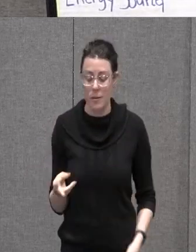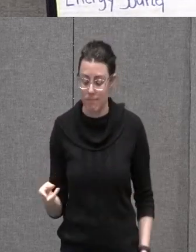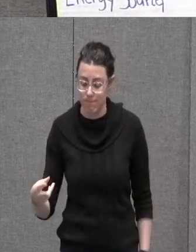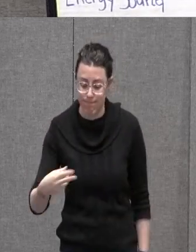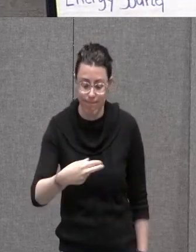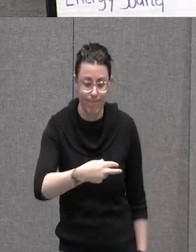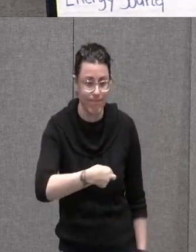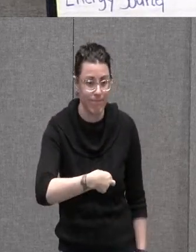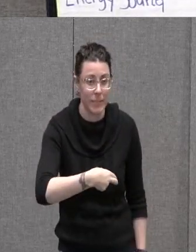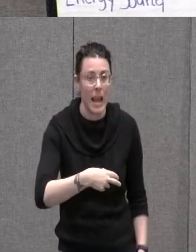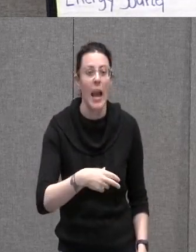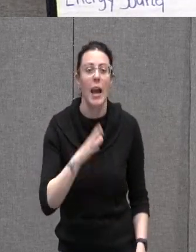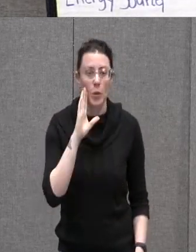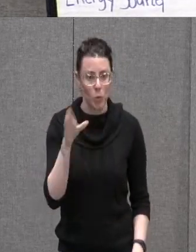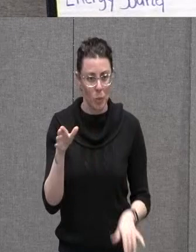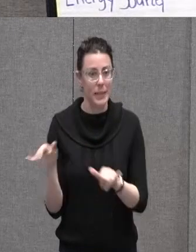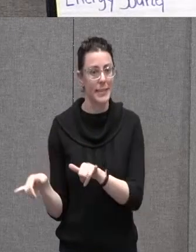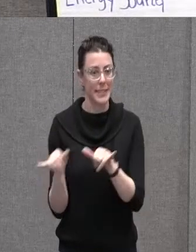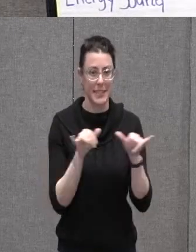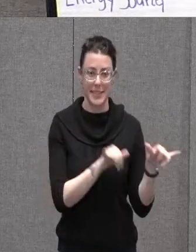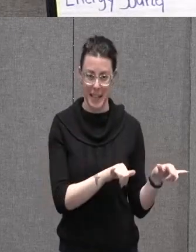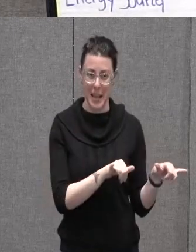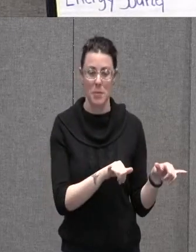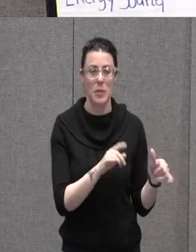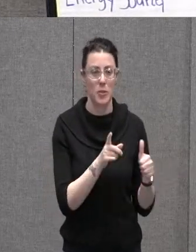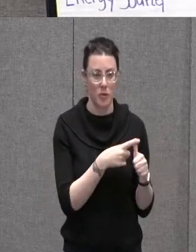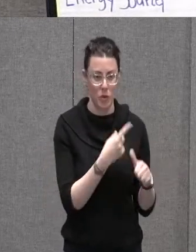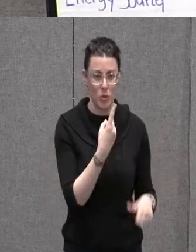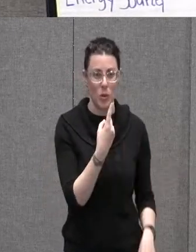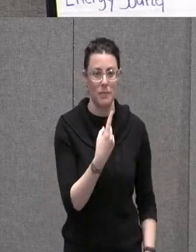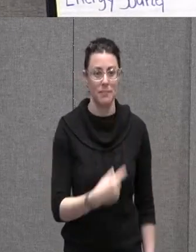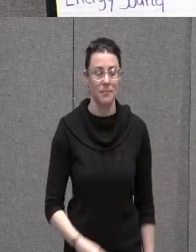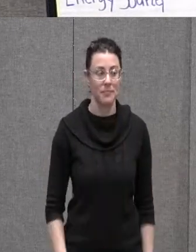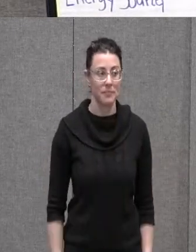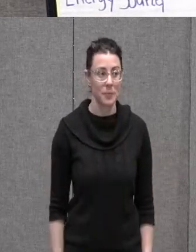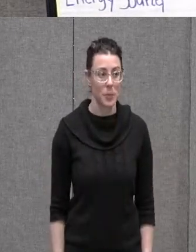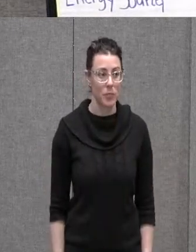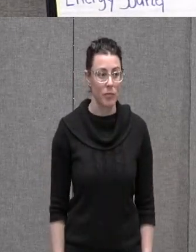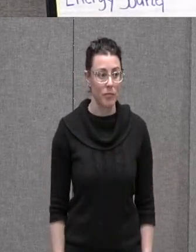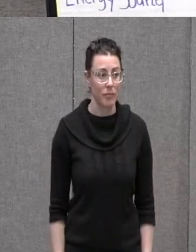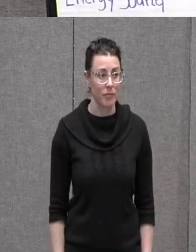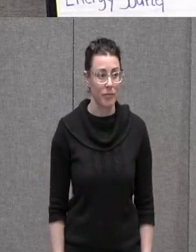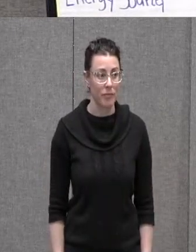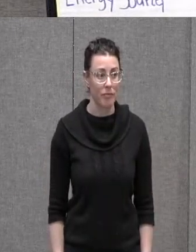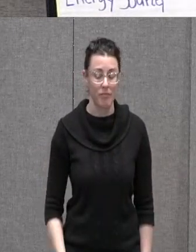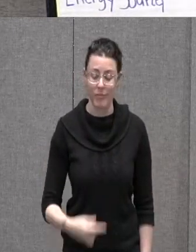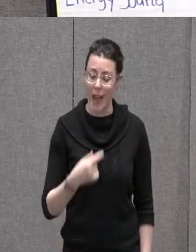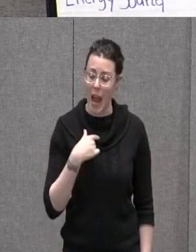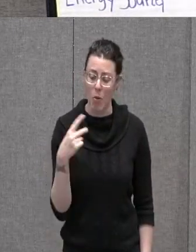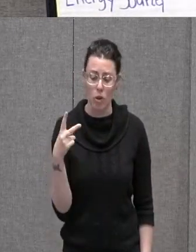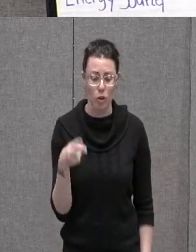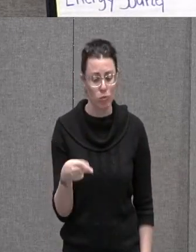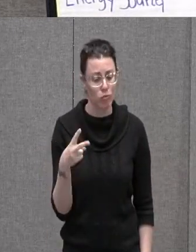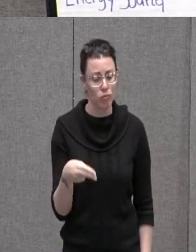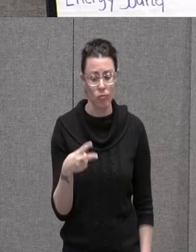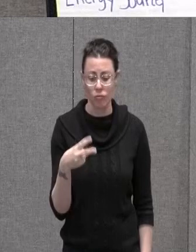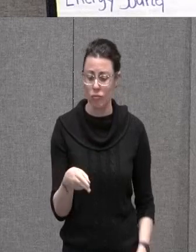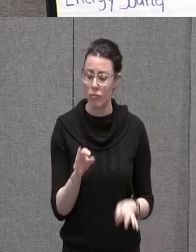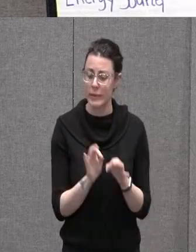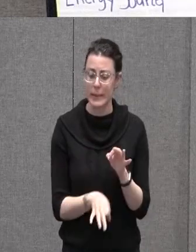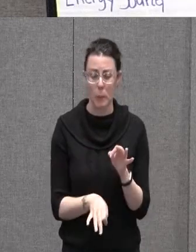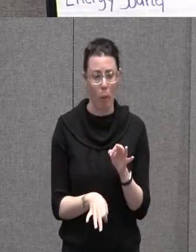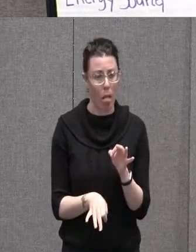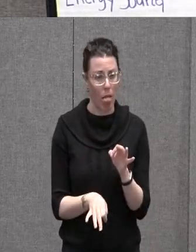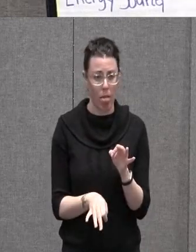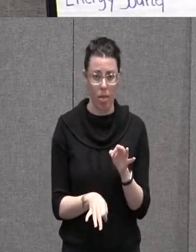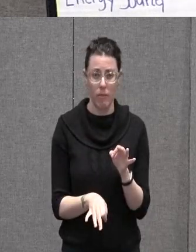that we did the last one. So I'm going to start cutting here, and Okay. it's going to be very simple. Just like